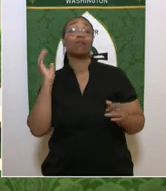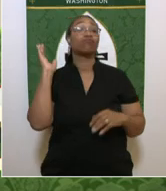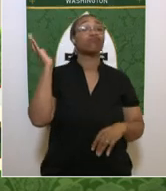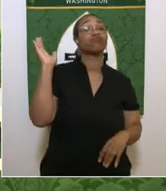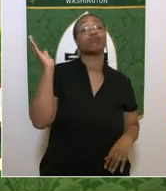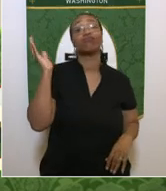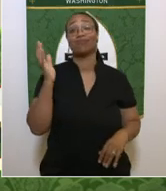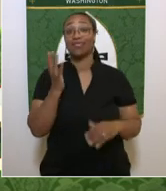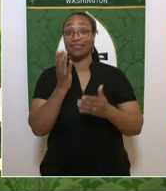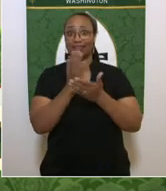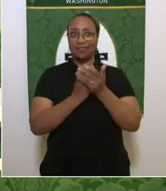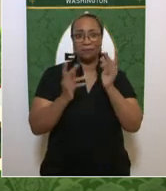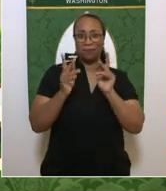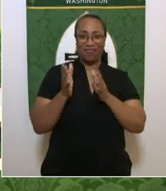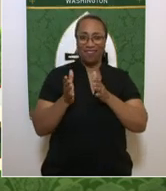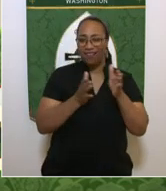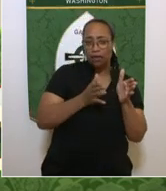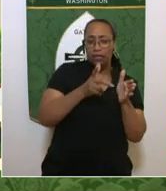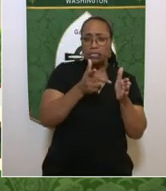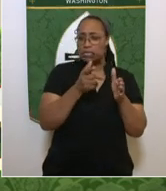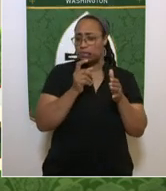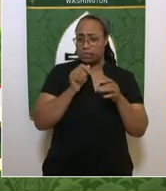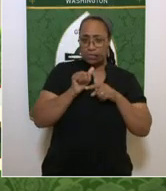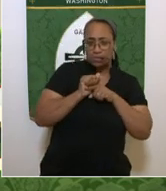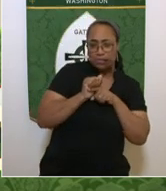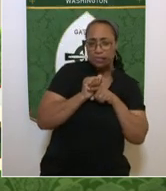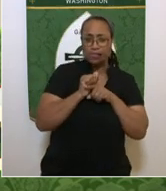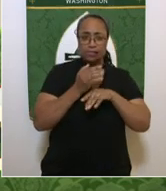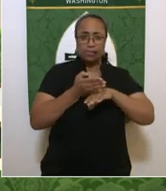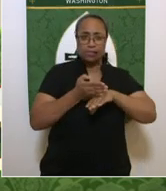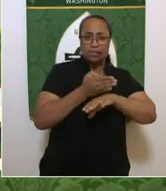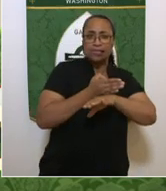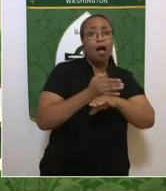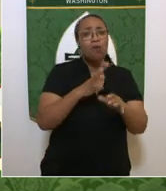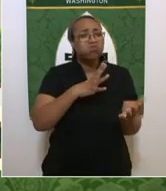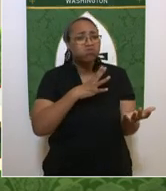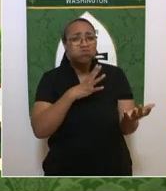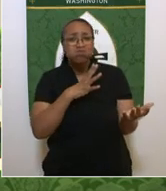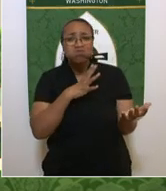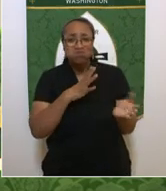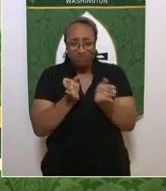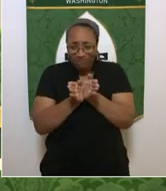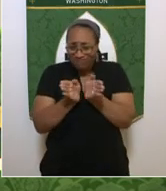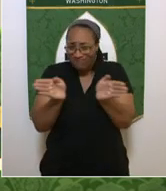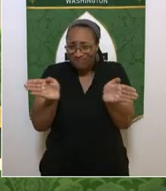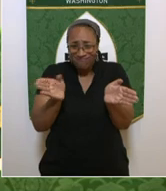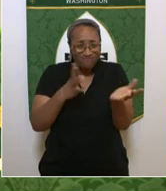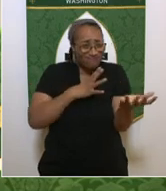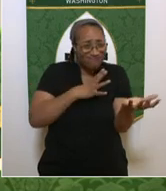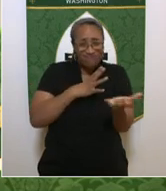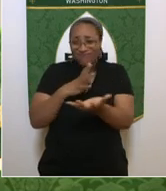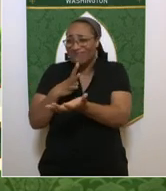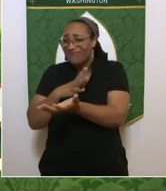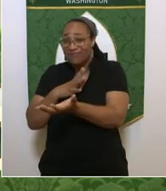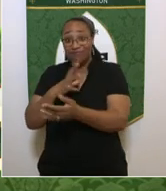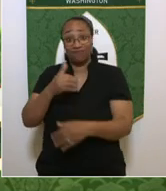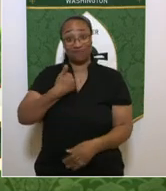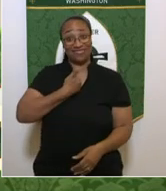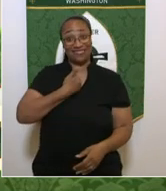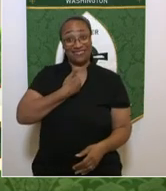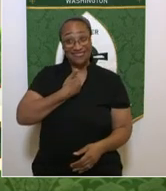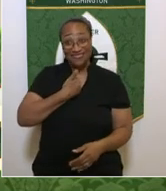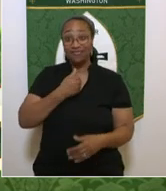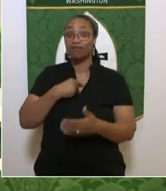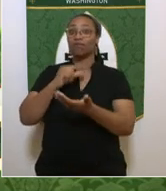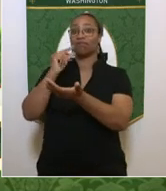as students and as citizens. So once I graduated from college and I got